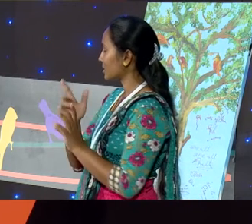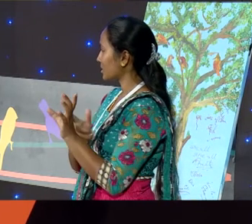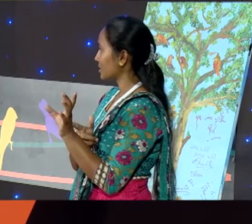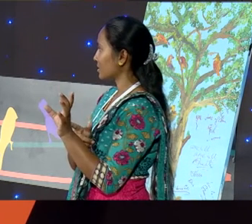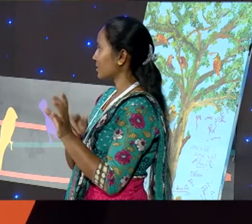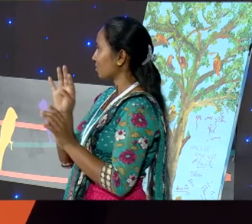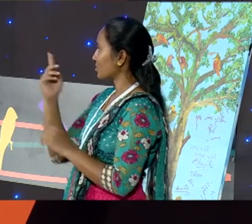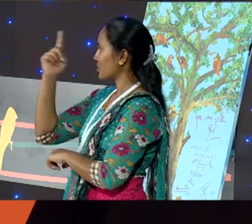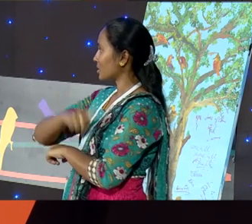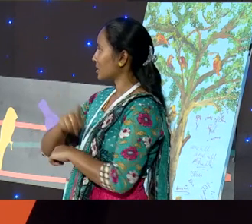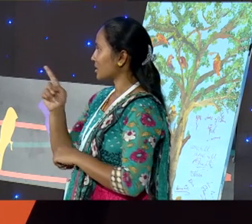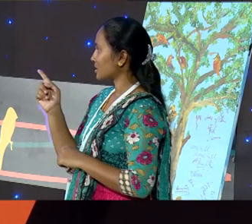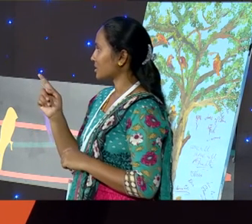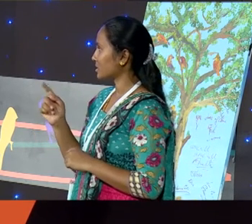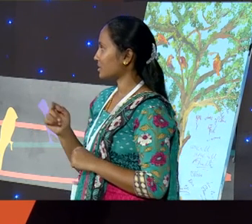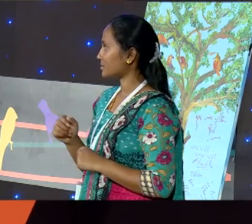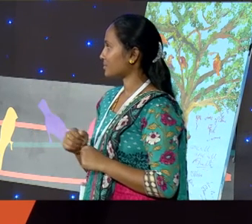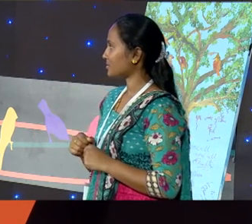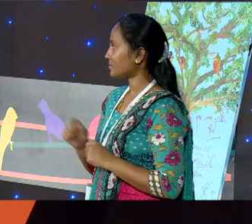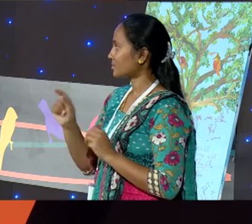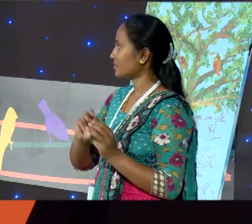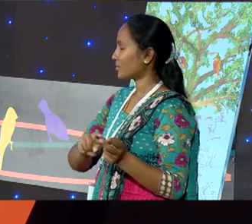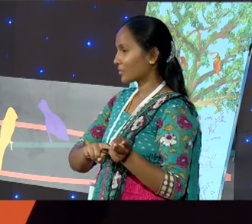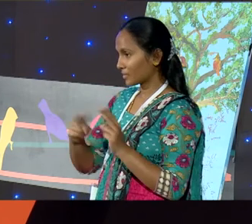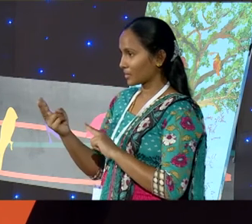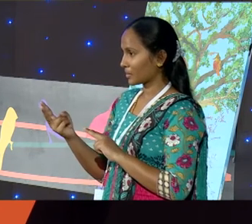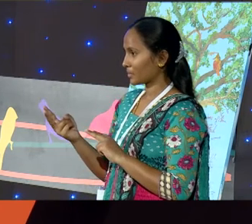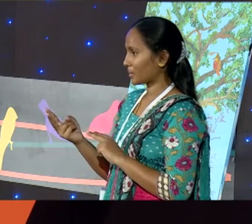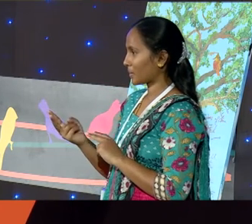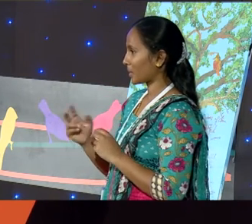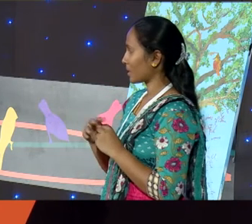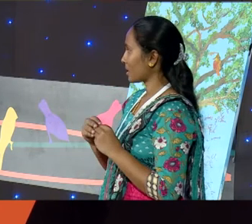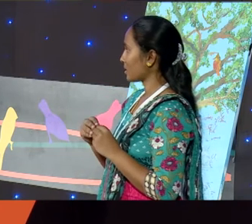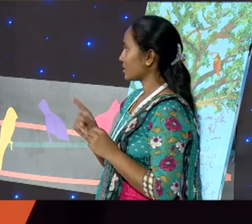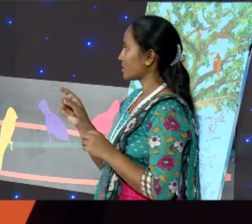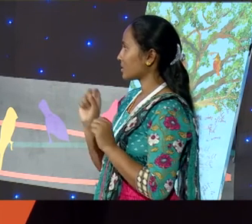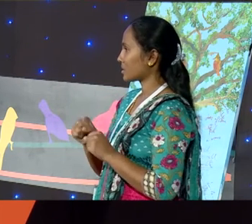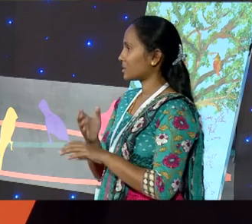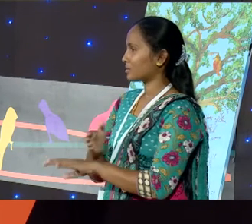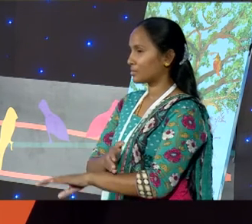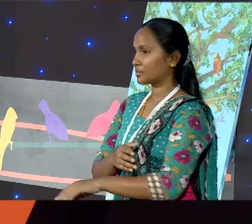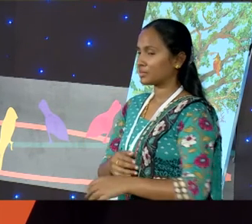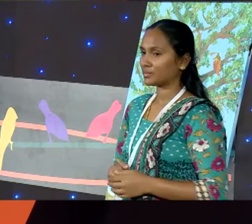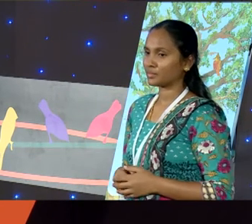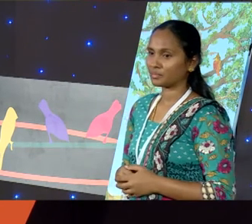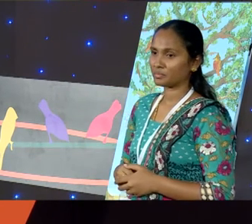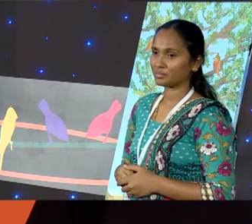But in 4 days, seeing my persistence, St. Stephen's shifted the economics classroom down. And that was a big moment for me.